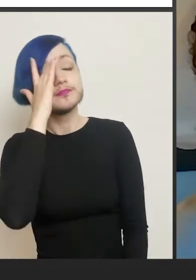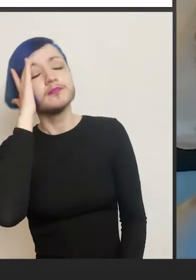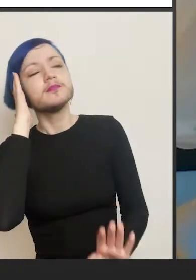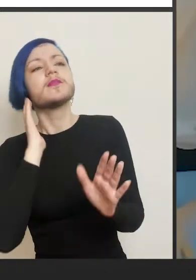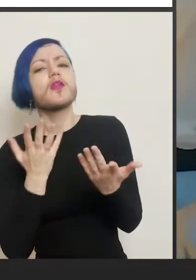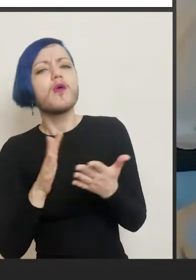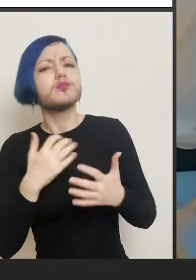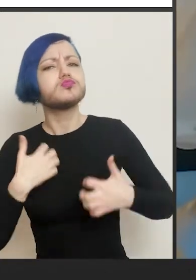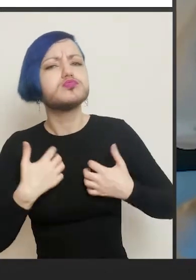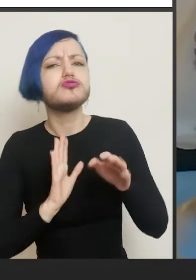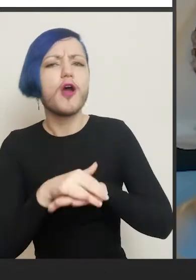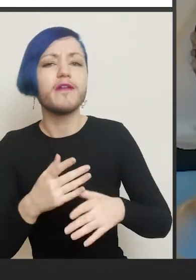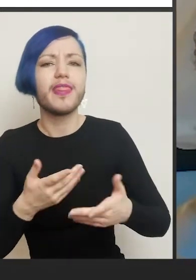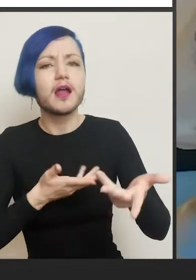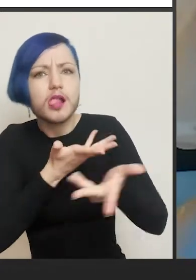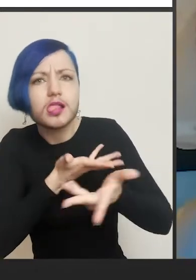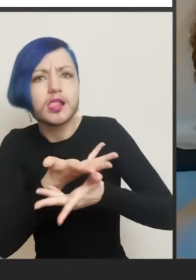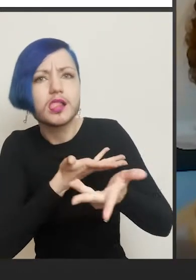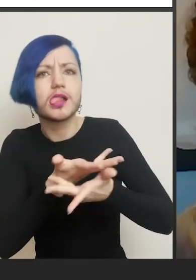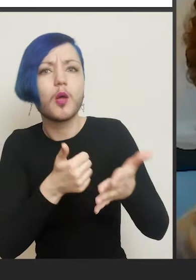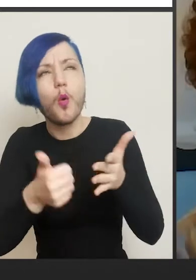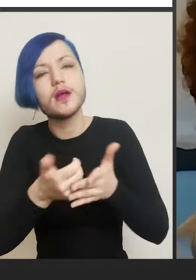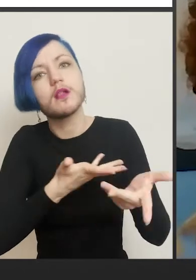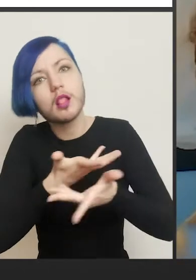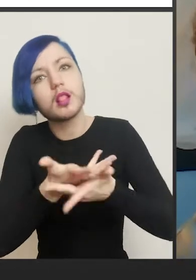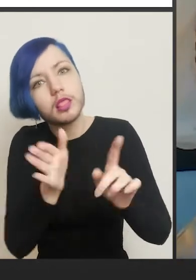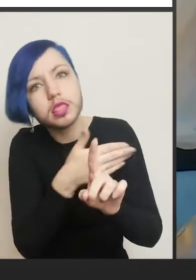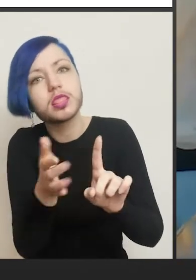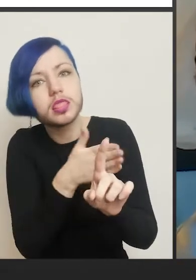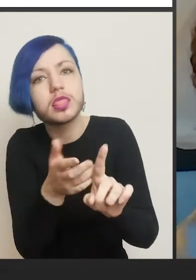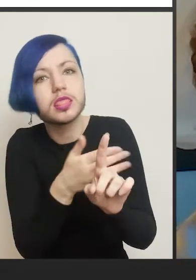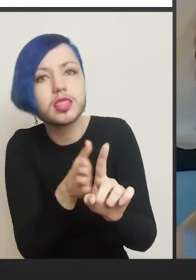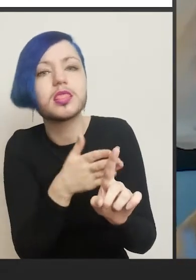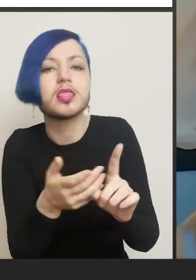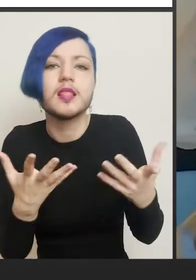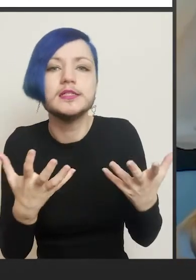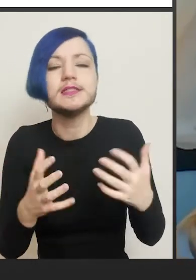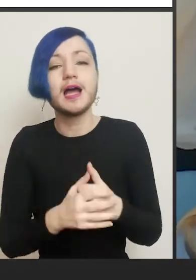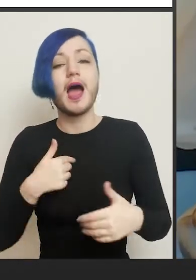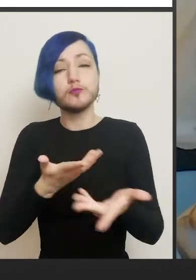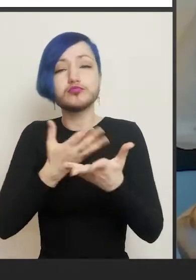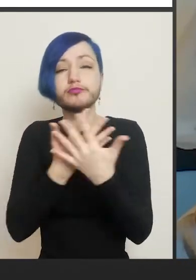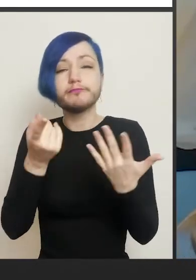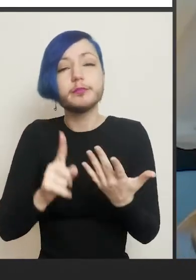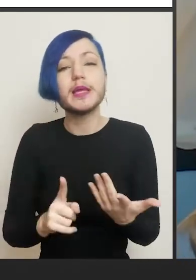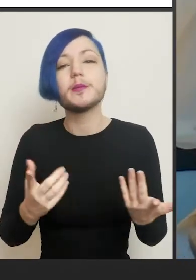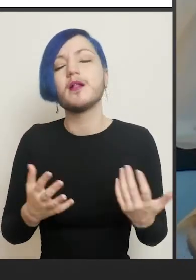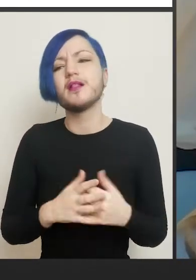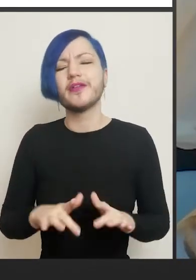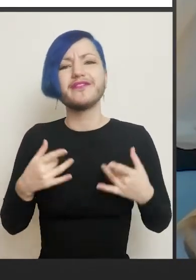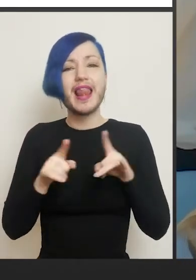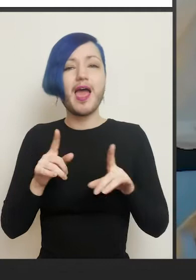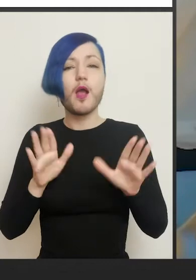constant negotiation that has to go on, which I think is what you're saying. And I speak to a lot of people who feel